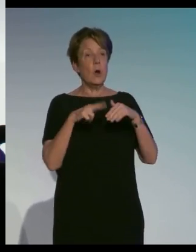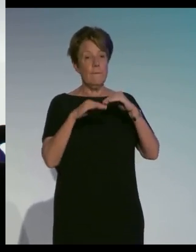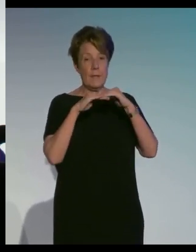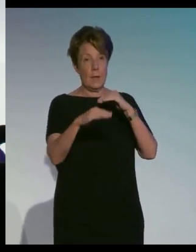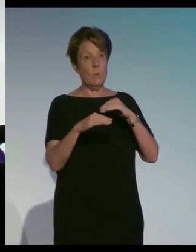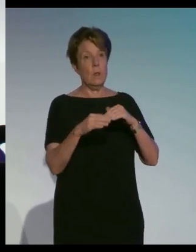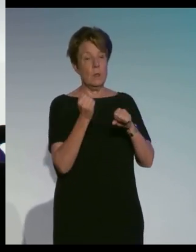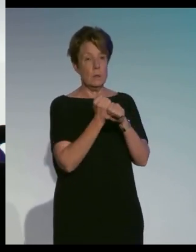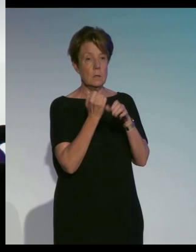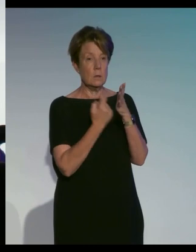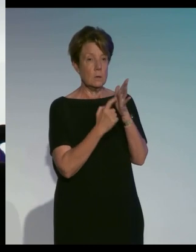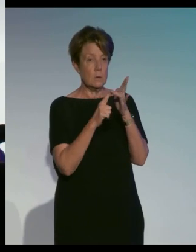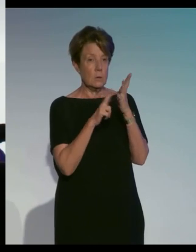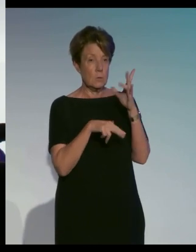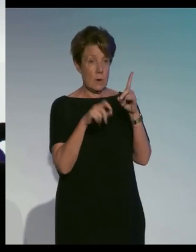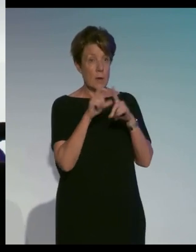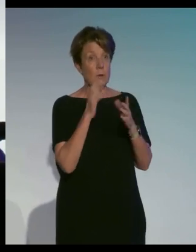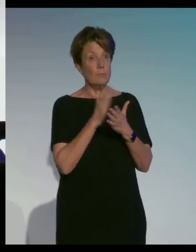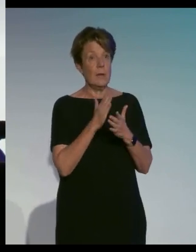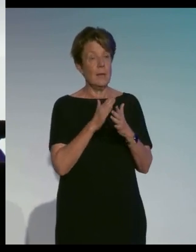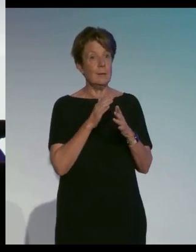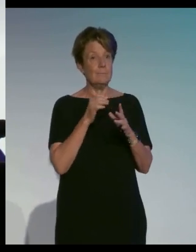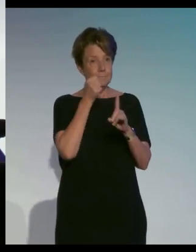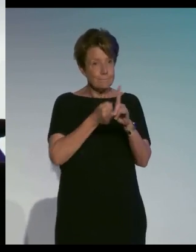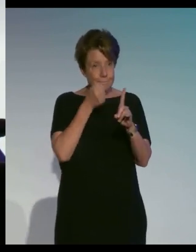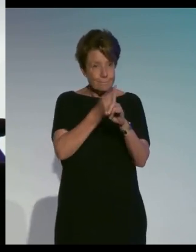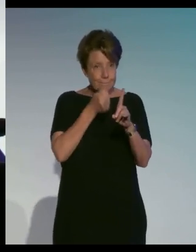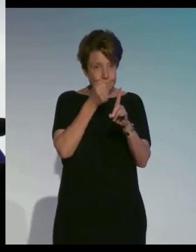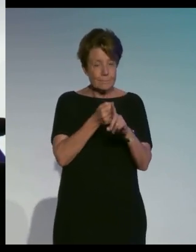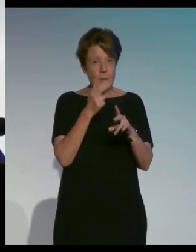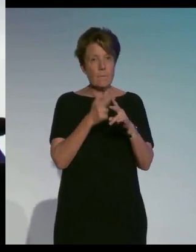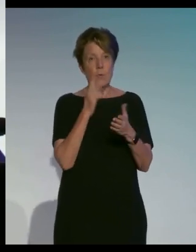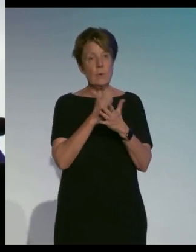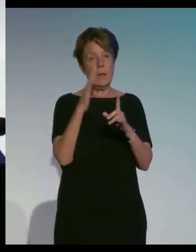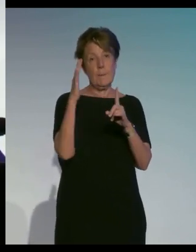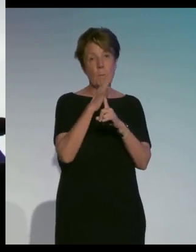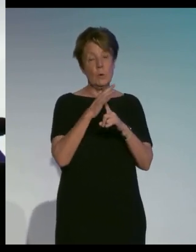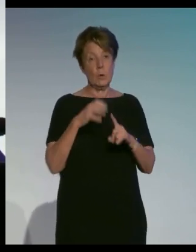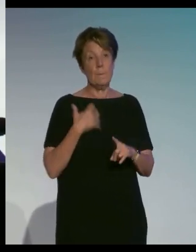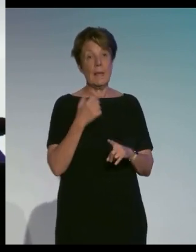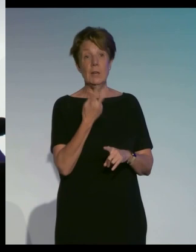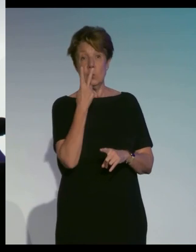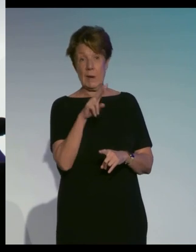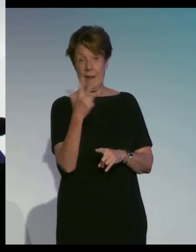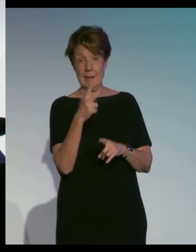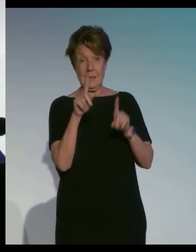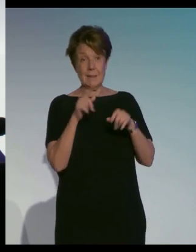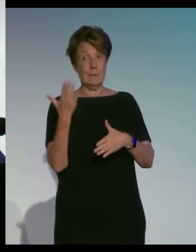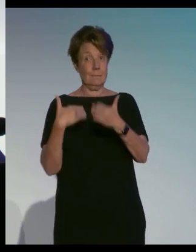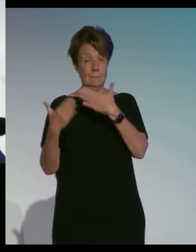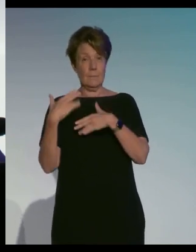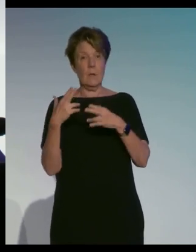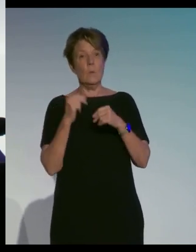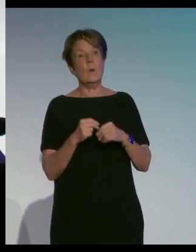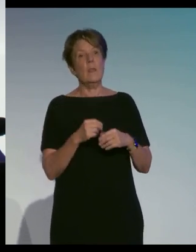heard already, spearheaded the groundbreaking complaint all the way back in 2018. It was initiated with the help of Human